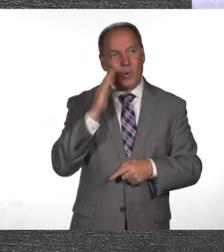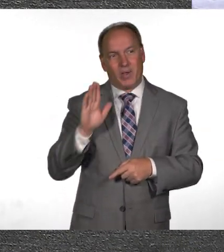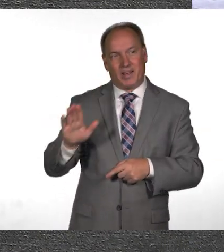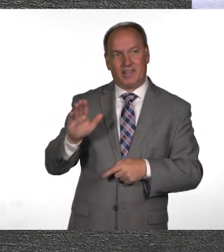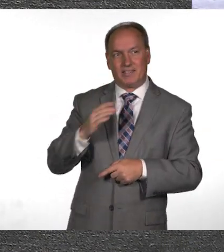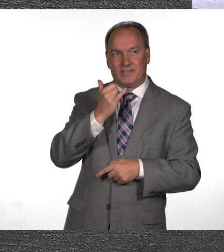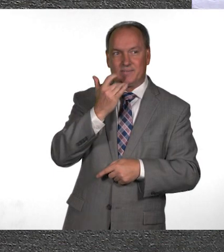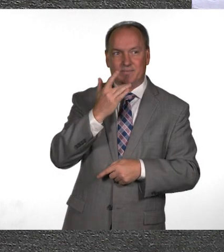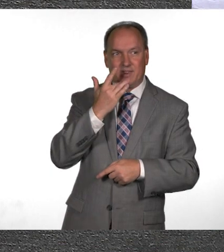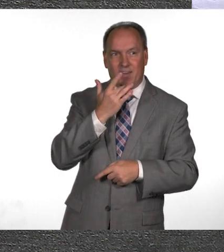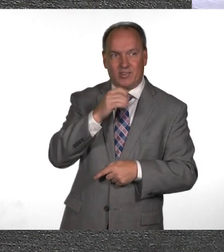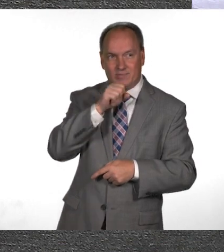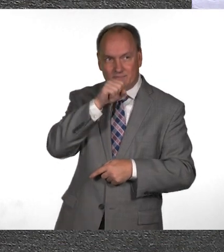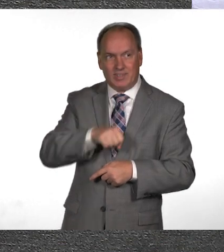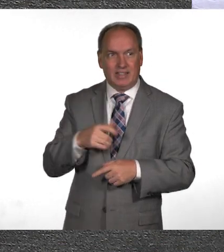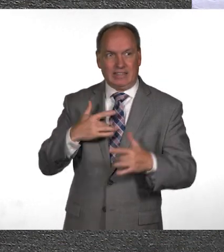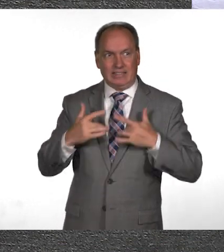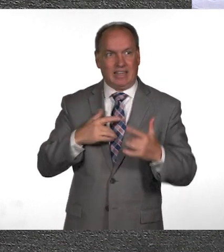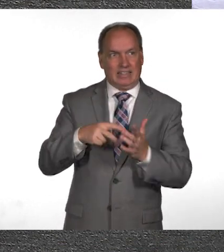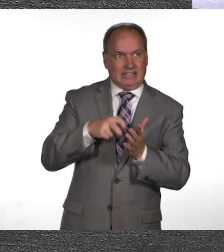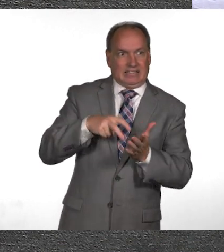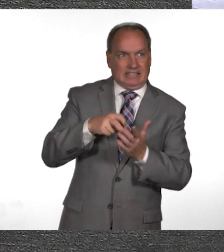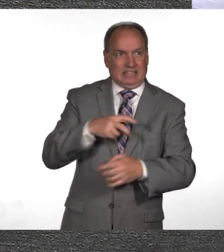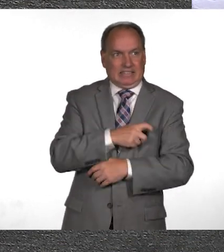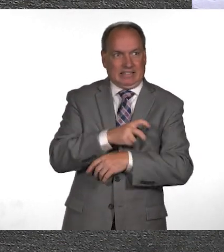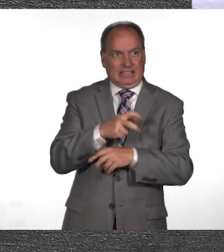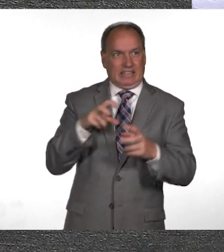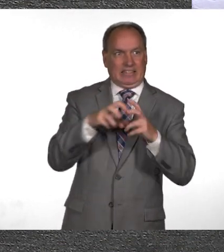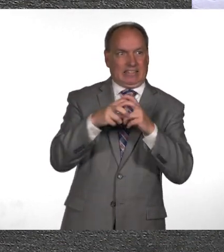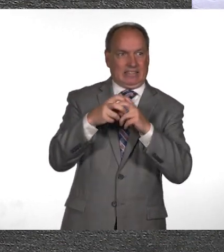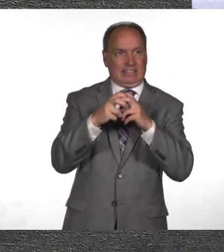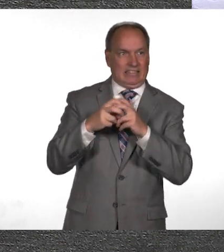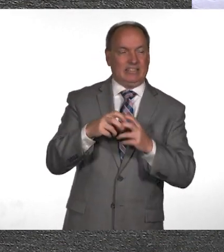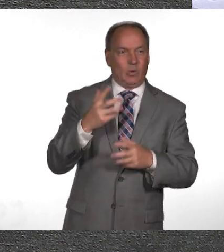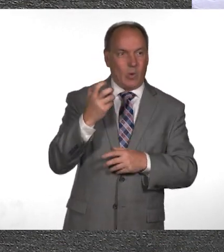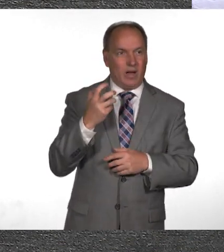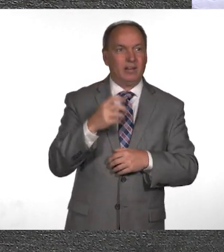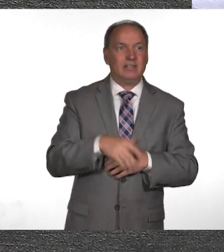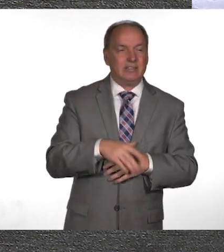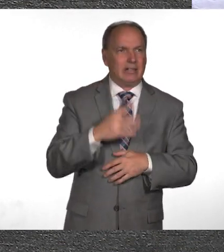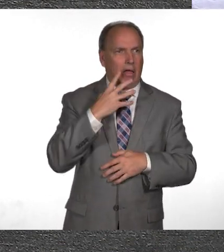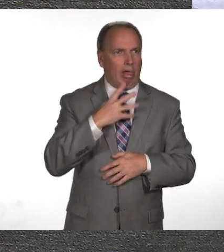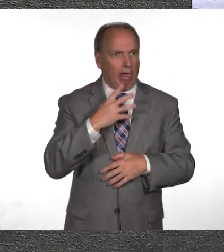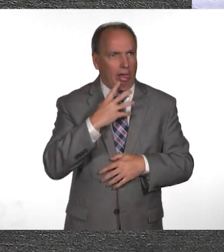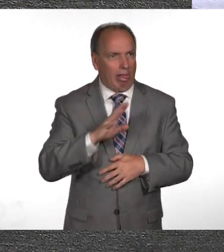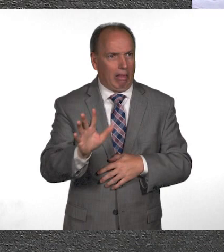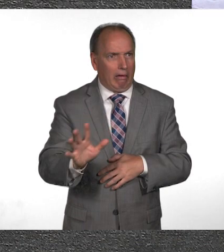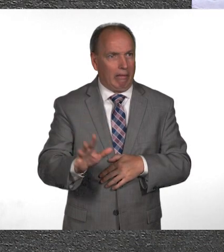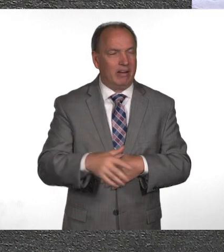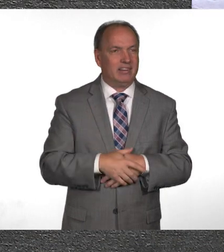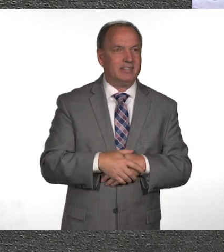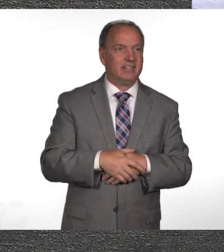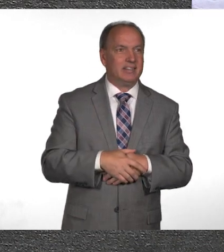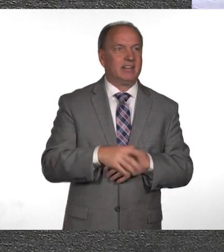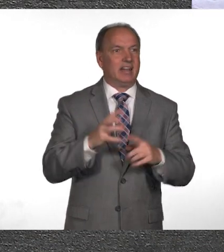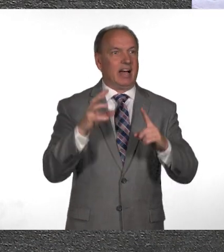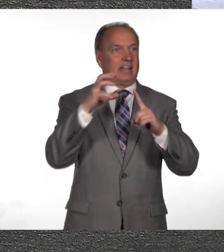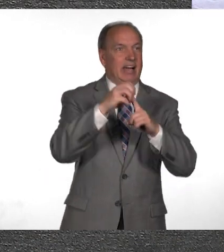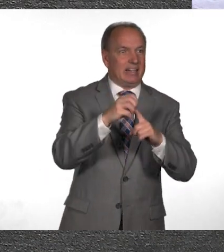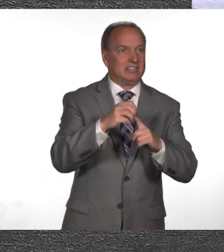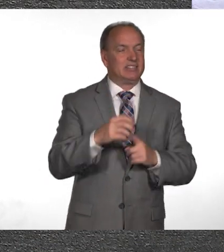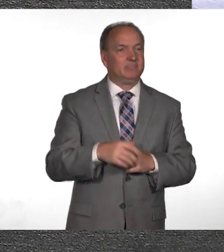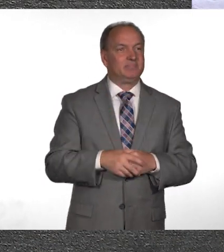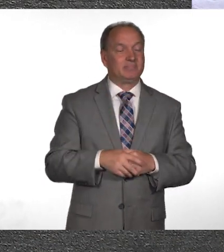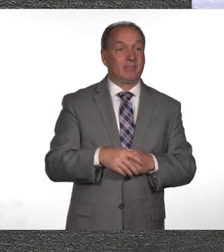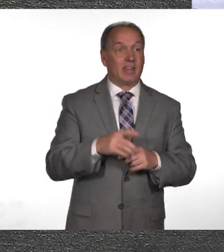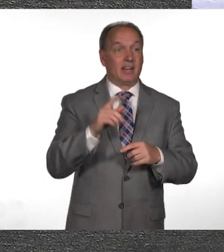ball. He's pretty excited about it. Yeah, I know. You like it, don't you? Yeah, let's not get it all slobbery, though. He likes to play catch with it.